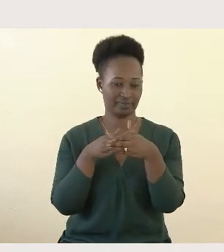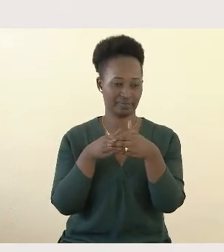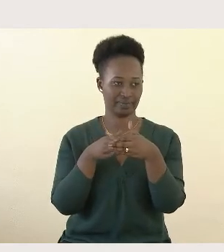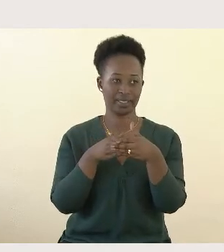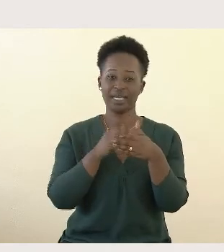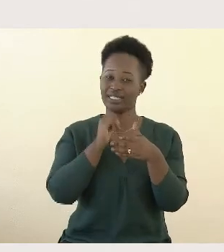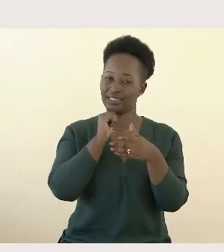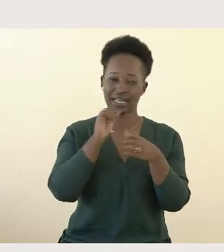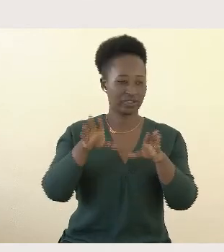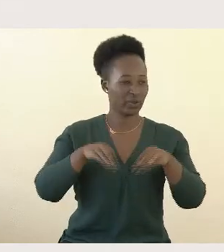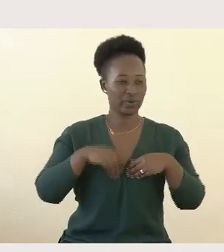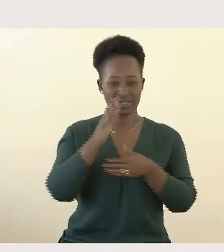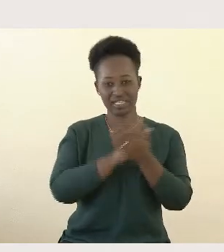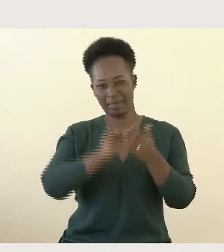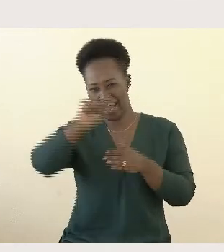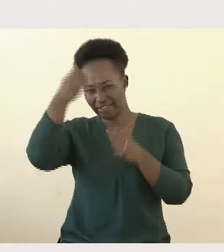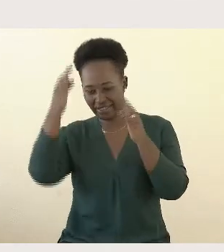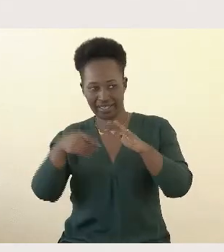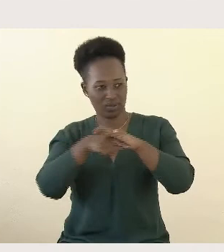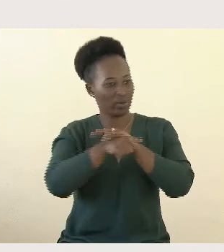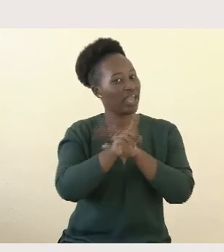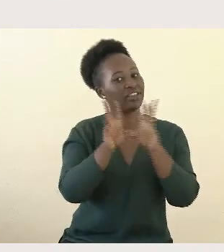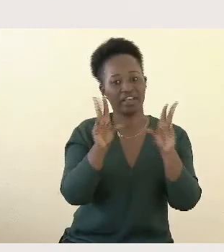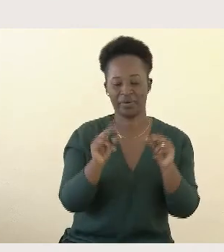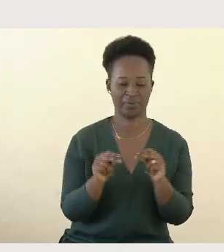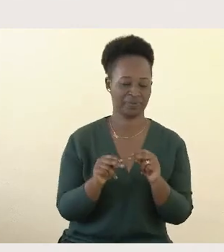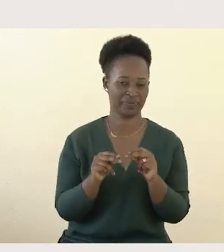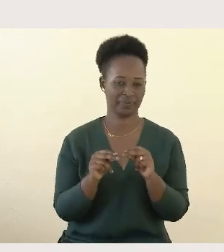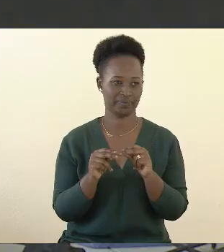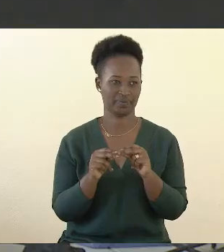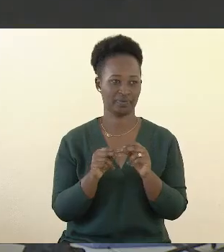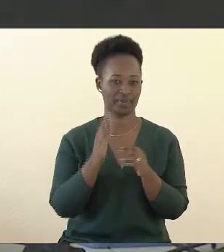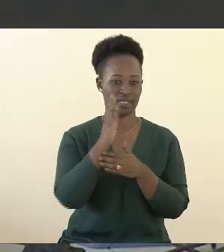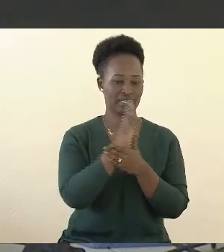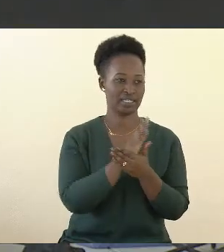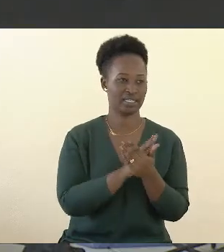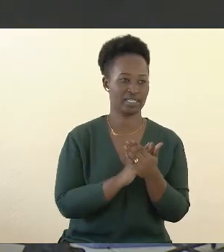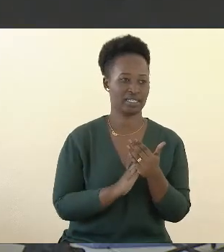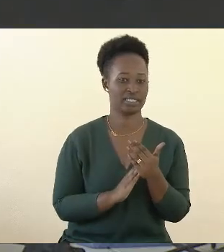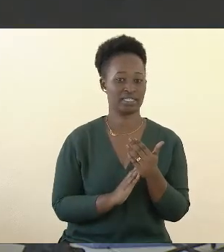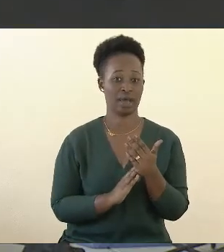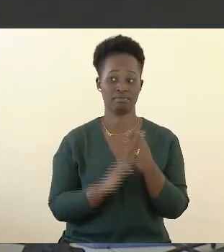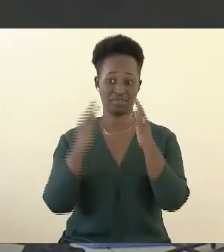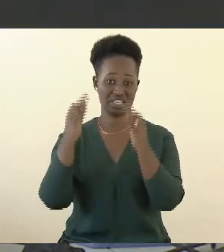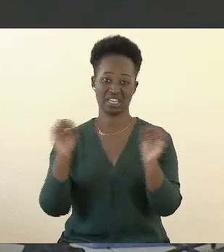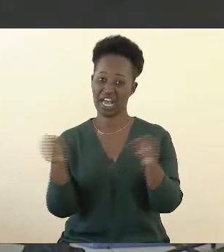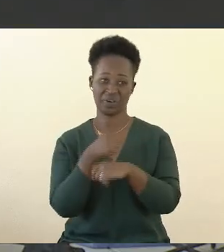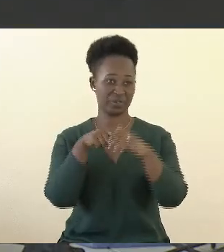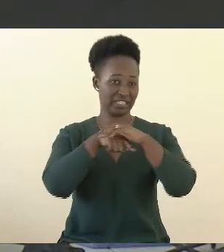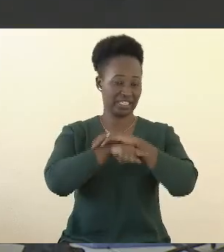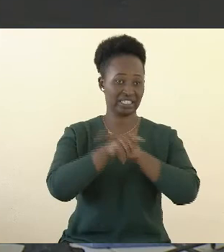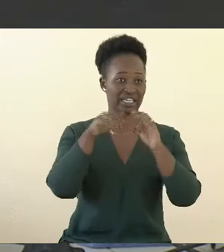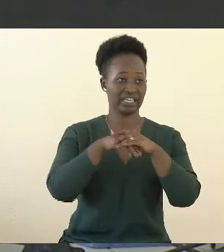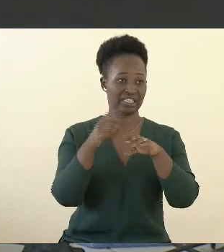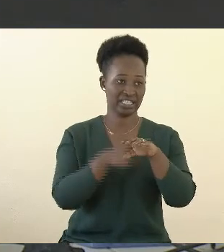doesn't allow some substance to enter. Water cannot enter in the skin. Some pathogen cannot enter into the skin. As I